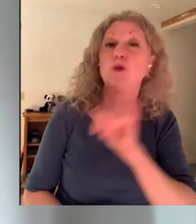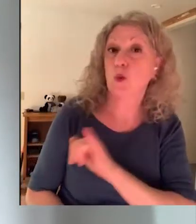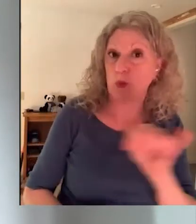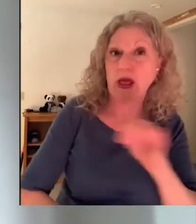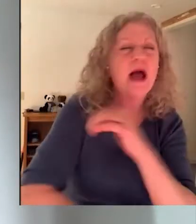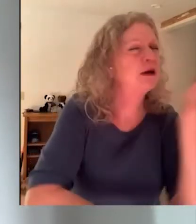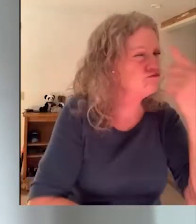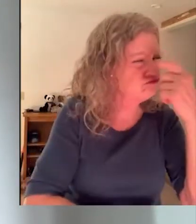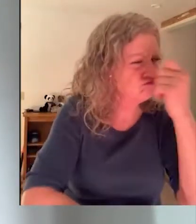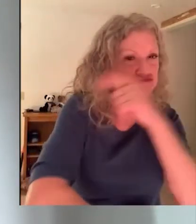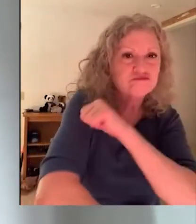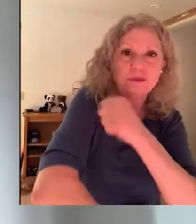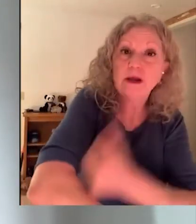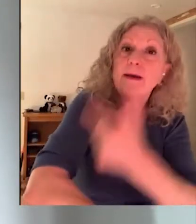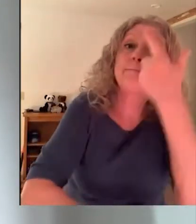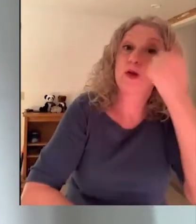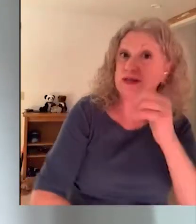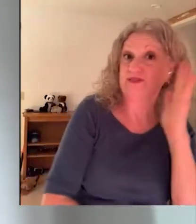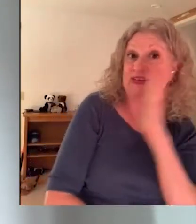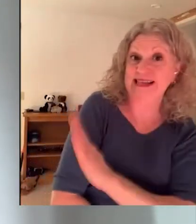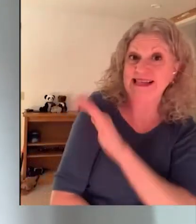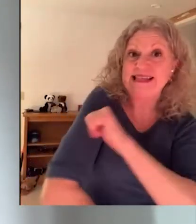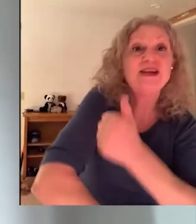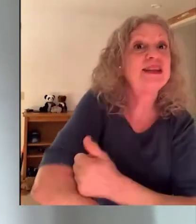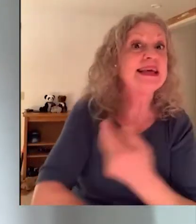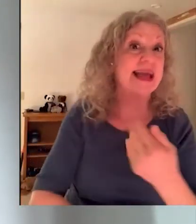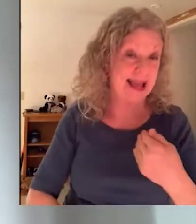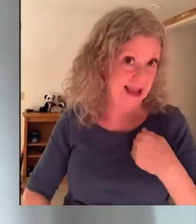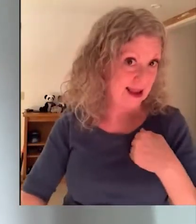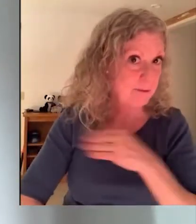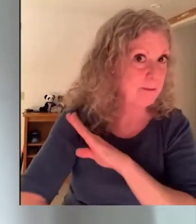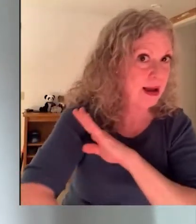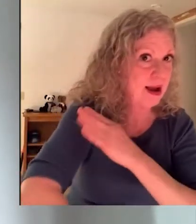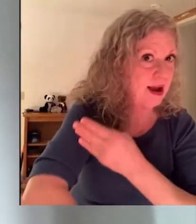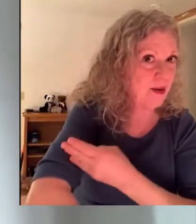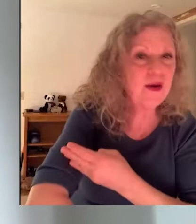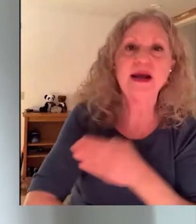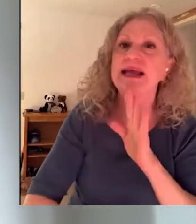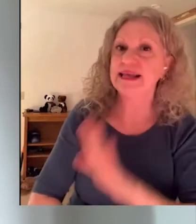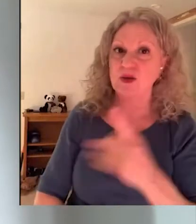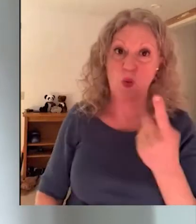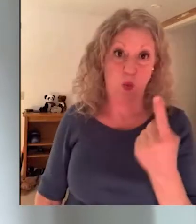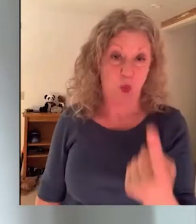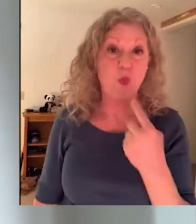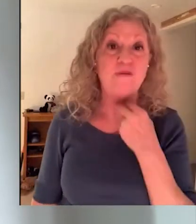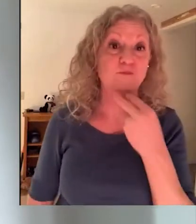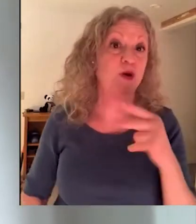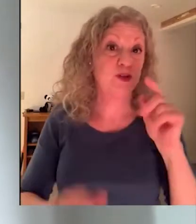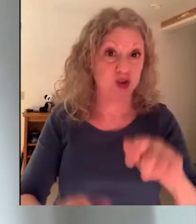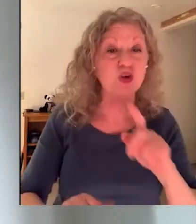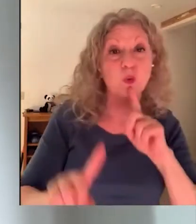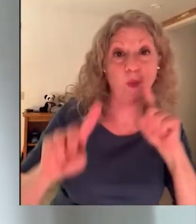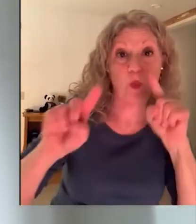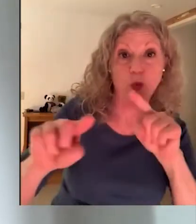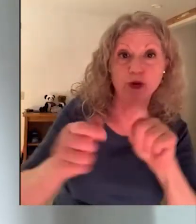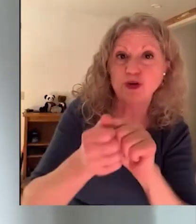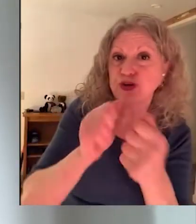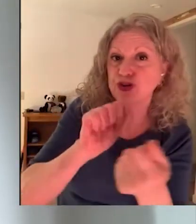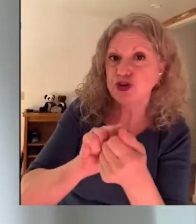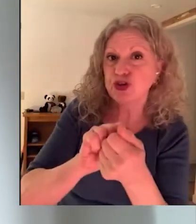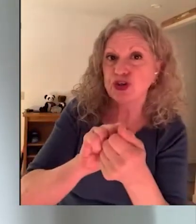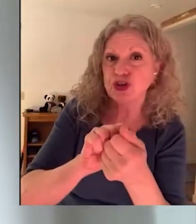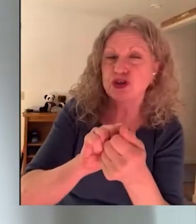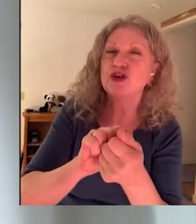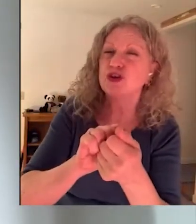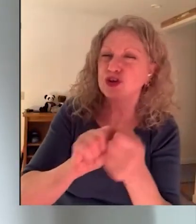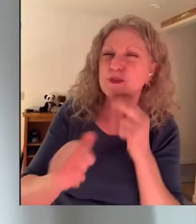that because of his authority, he had power. His one voice could command change. To be honest, as a